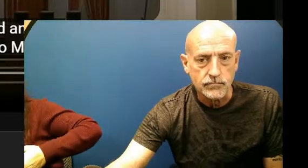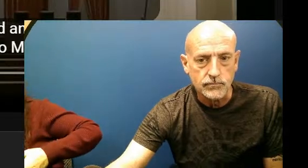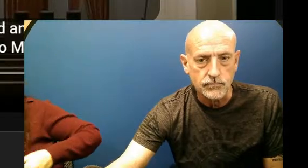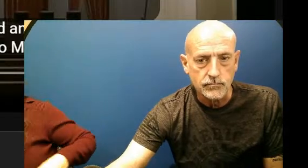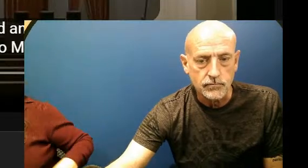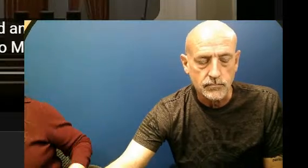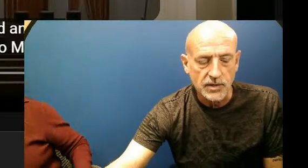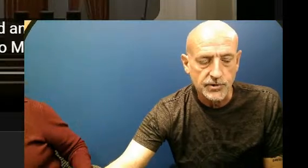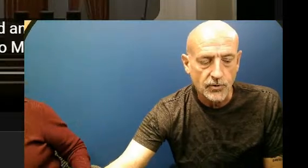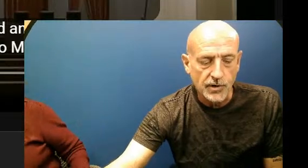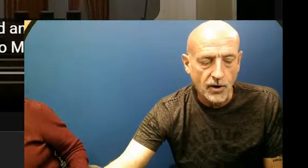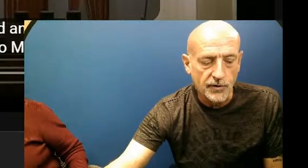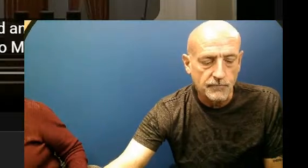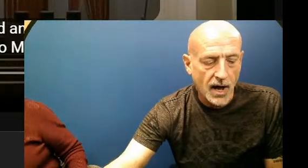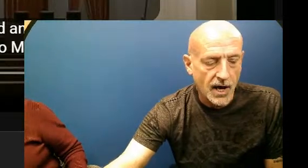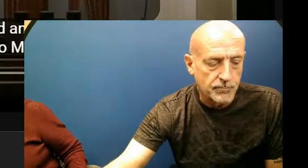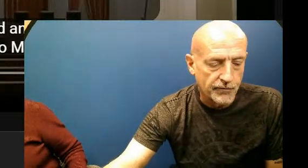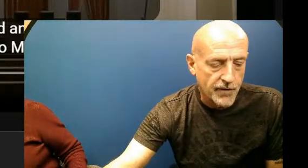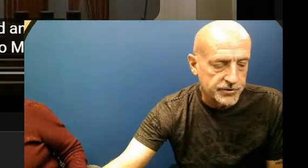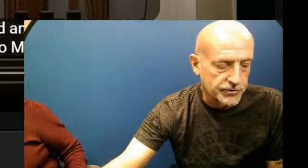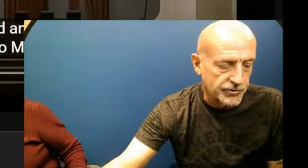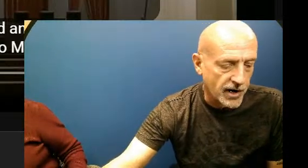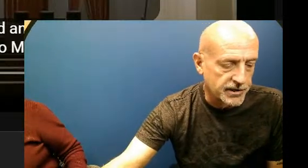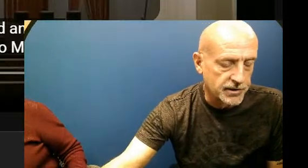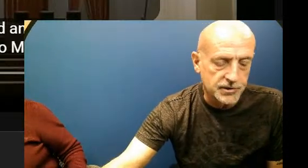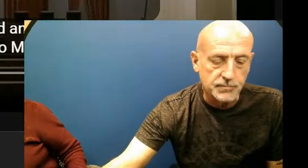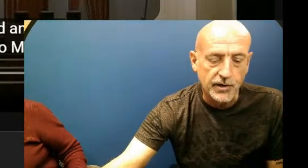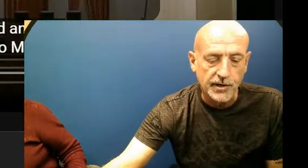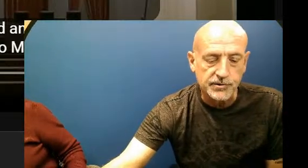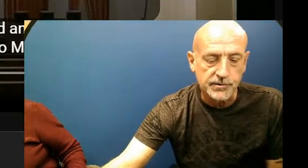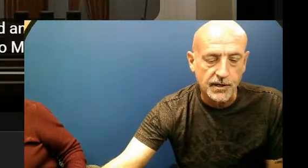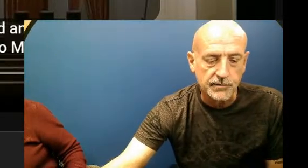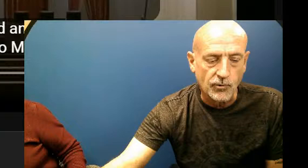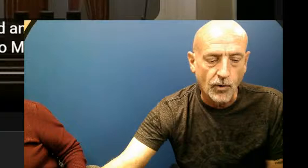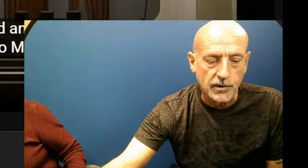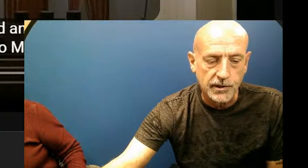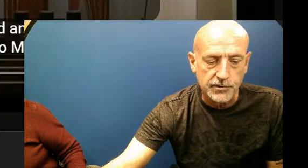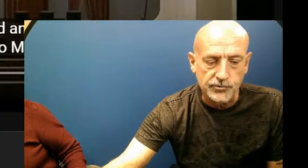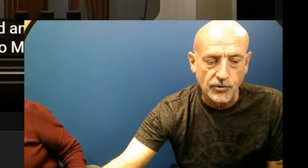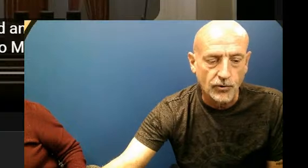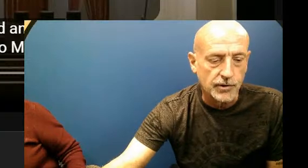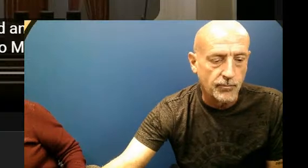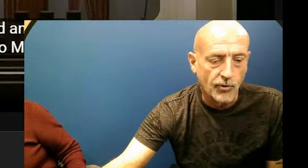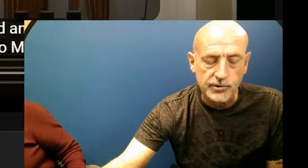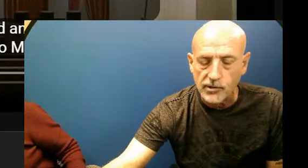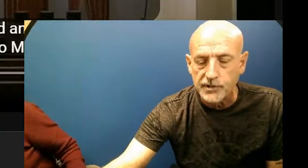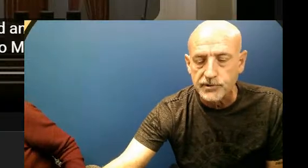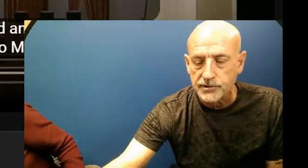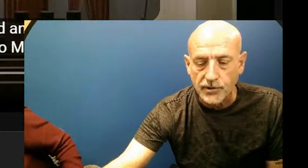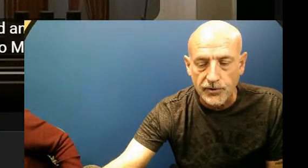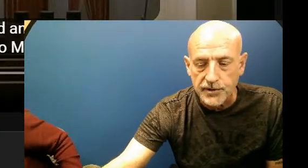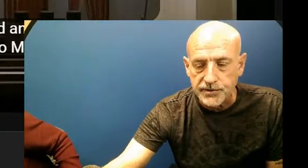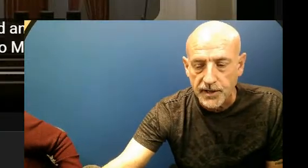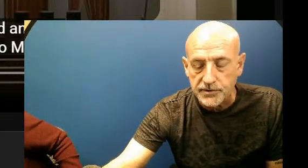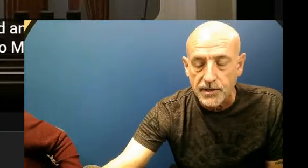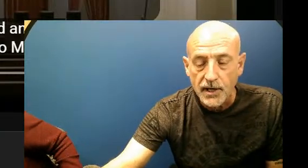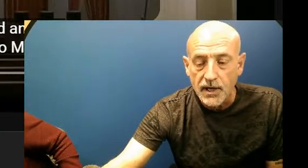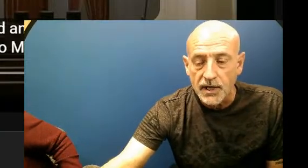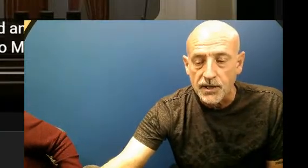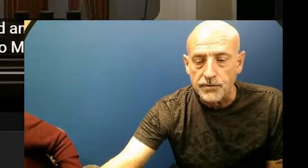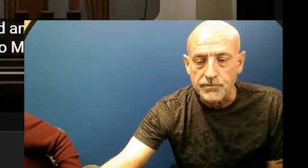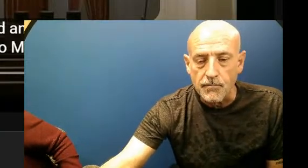down to the individual users. So in all of my professional training and experience in quality control and operational excellence and all these